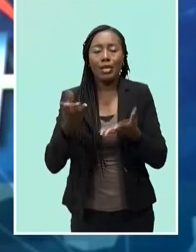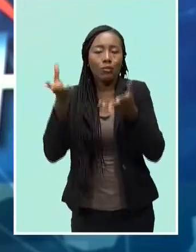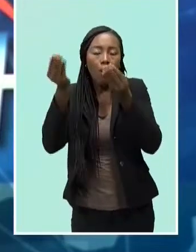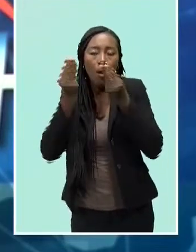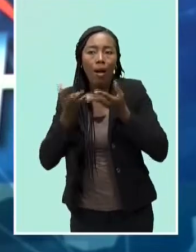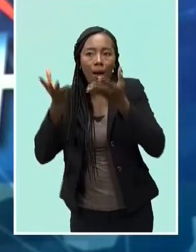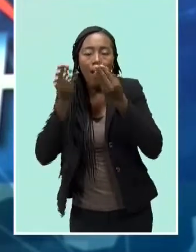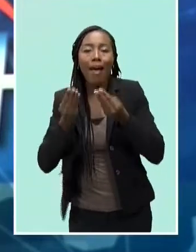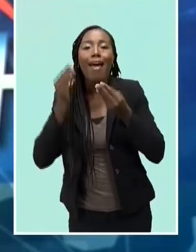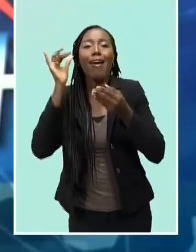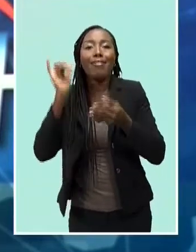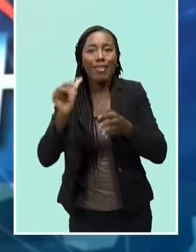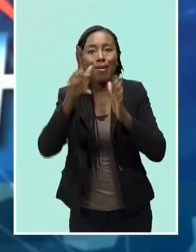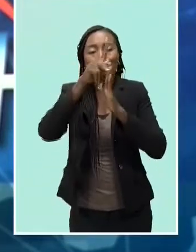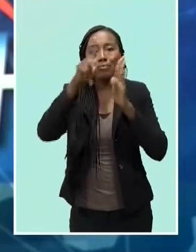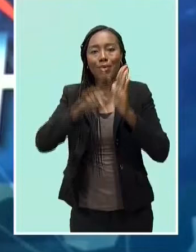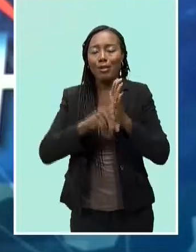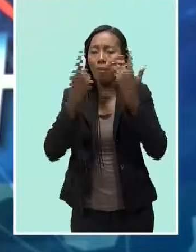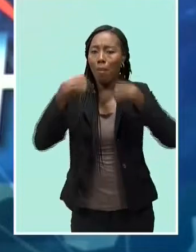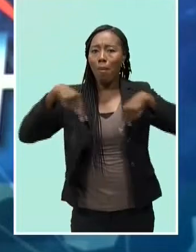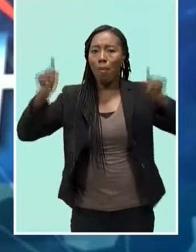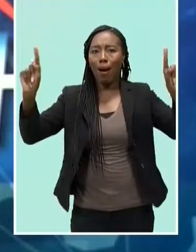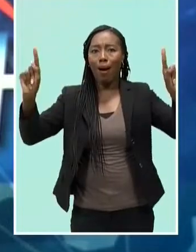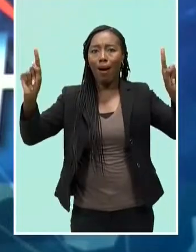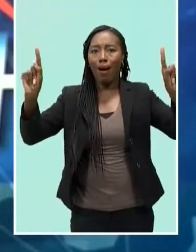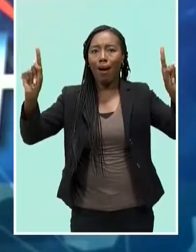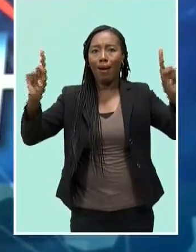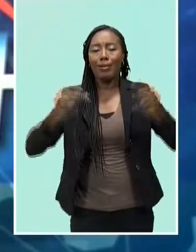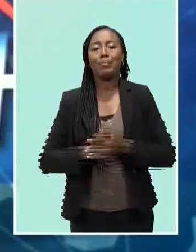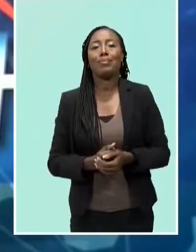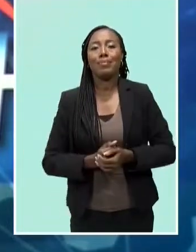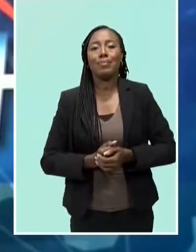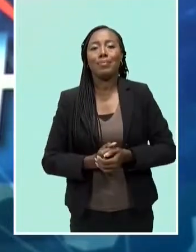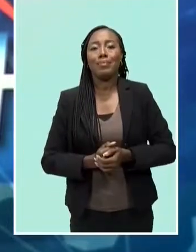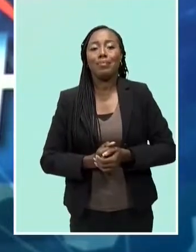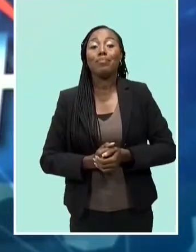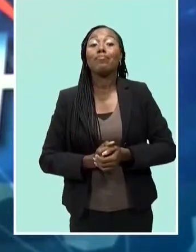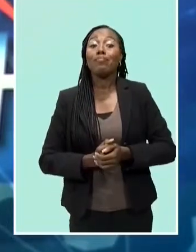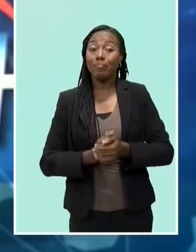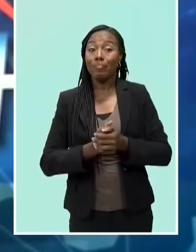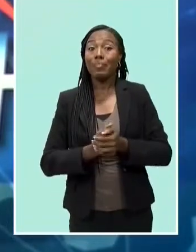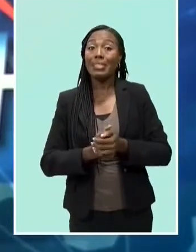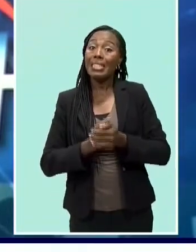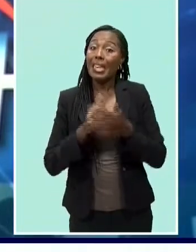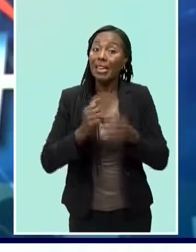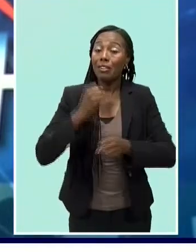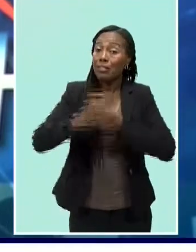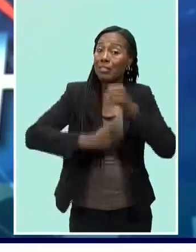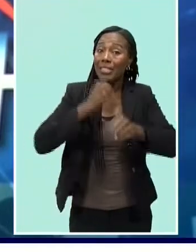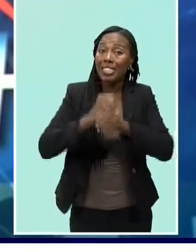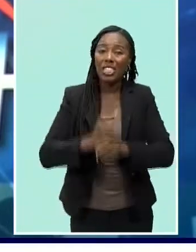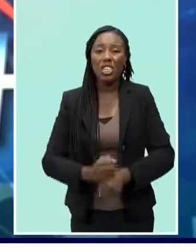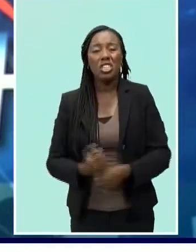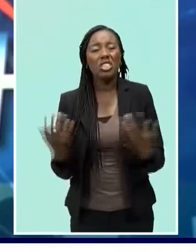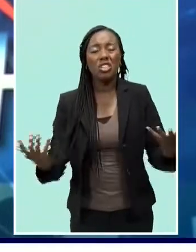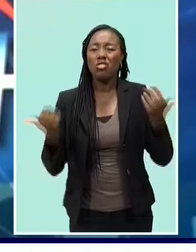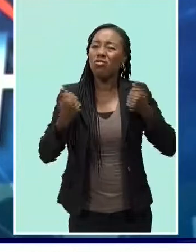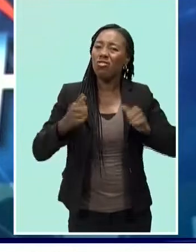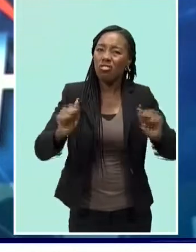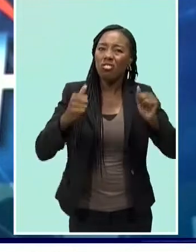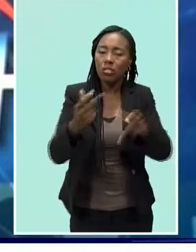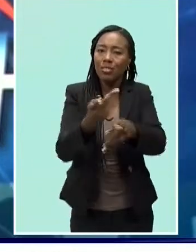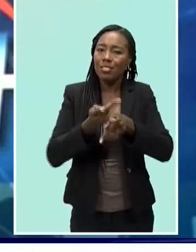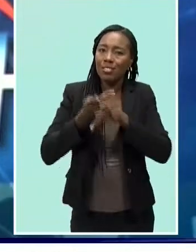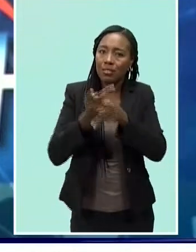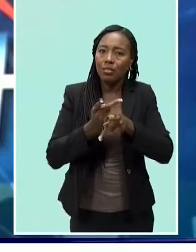project is a resounding success. And the annual battle against the large influx of Sargassum seaweed on this island's